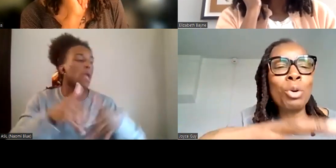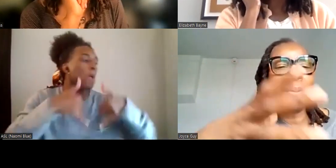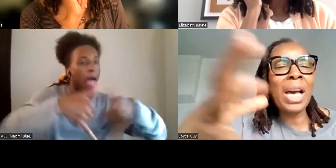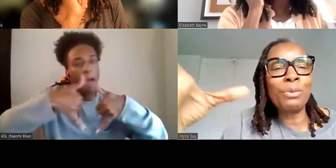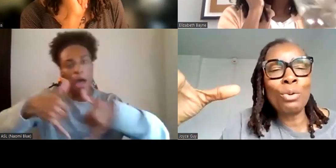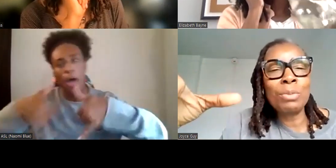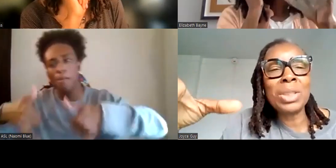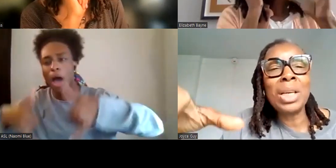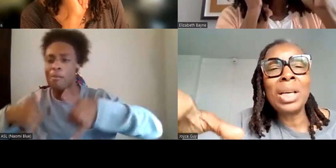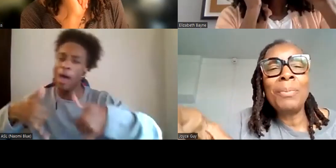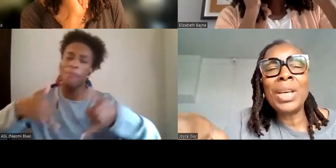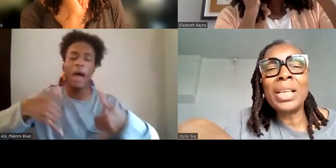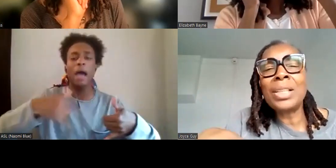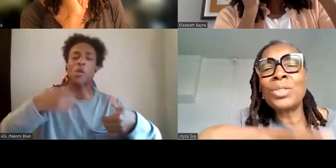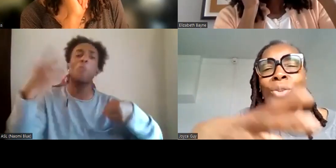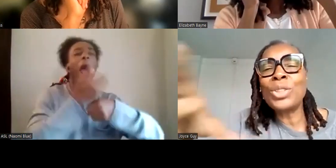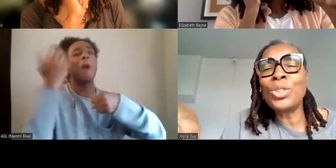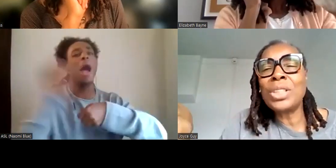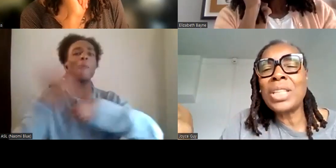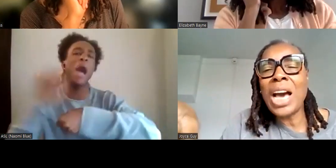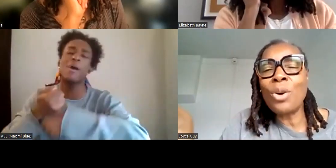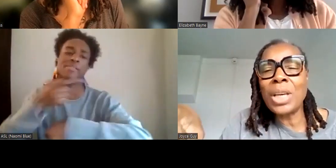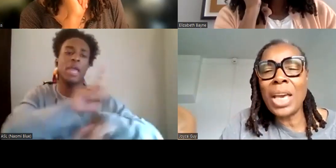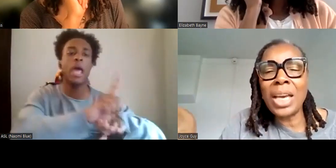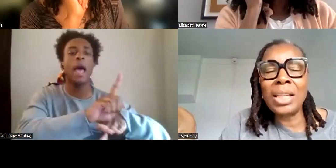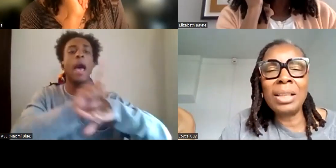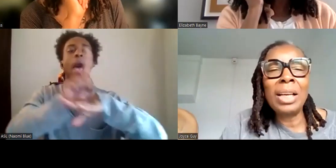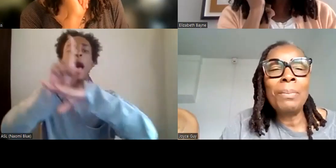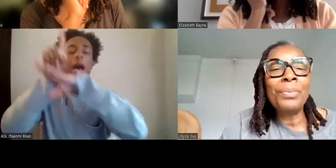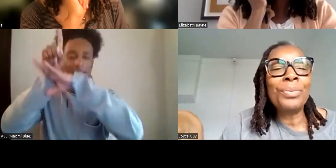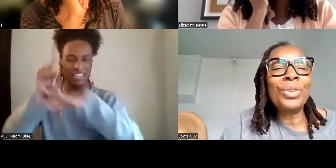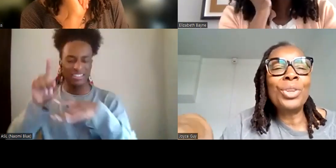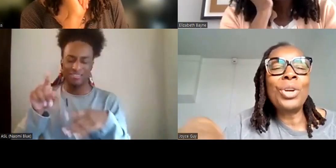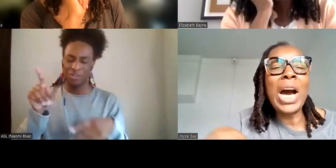they have more platforms. And I guess the question is, how can